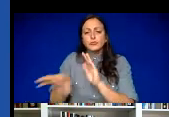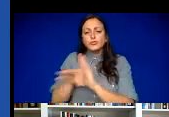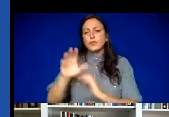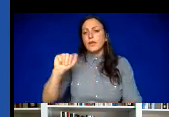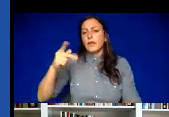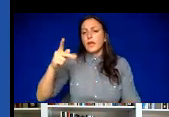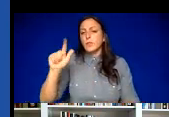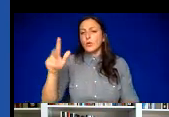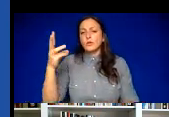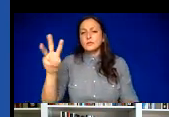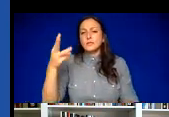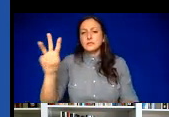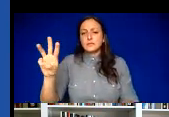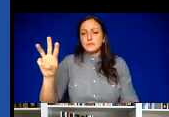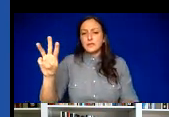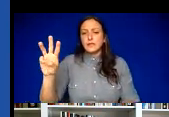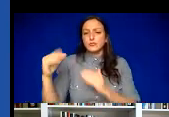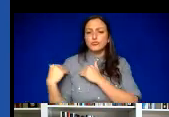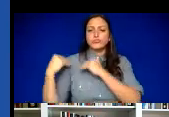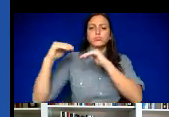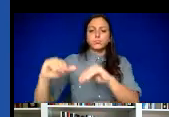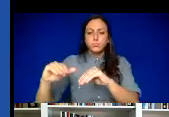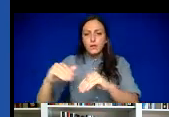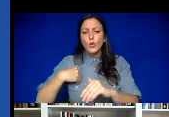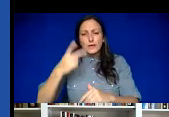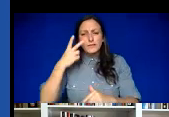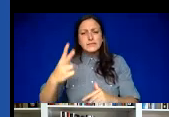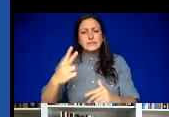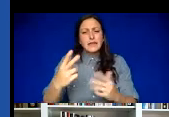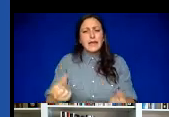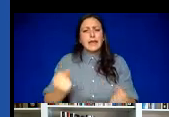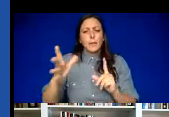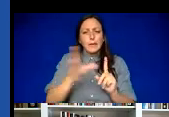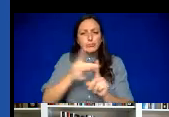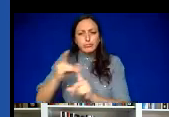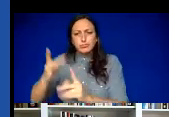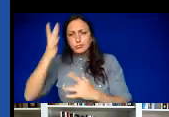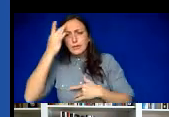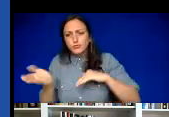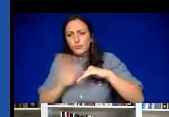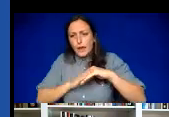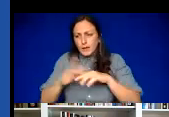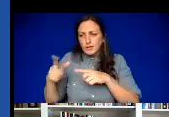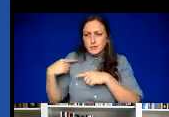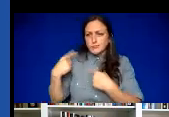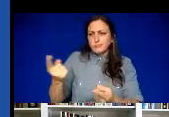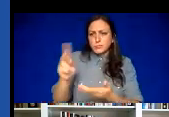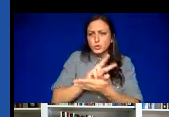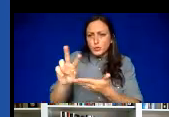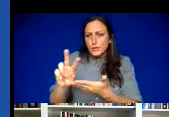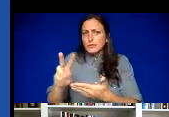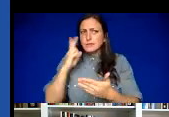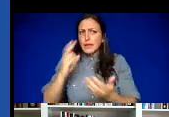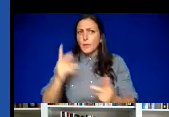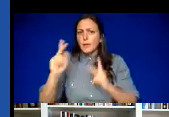date to roll over local control, especially as we've seen the cases and hospitalizations rise over the past couple of weeks. And how concerned are you